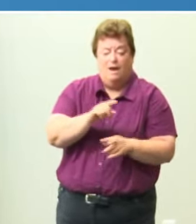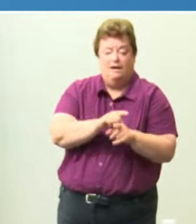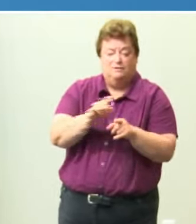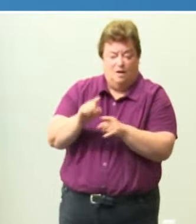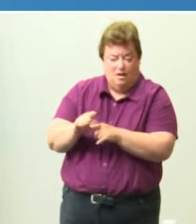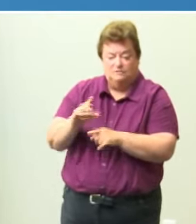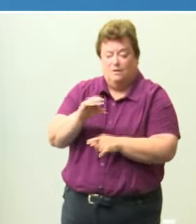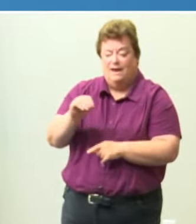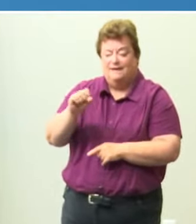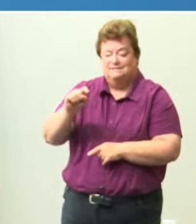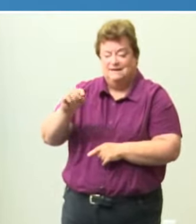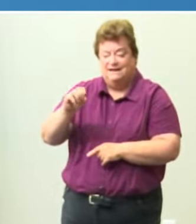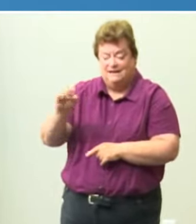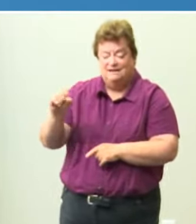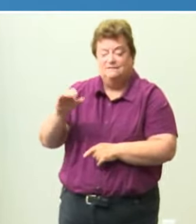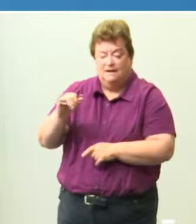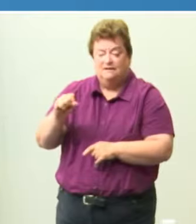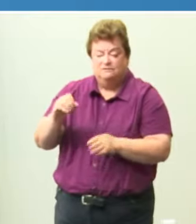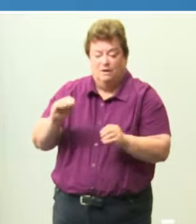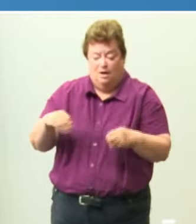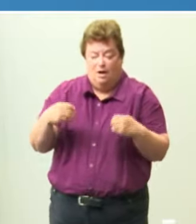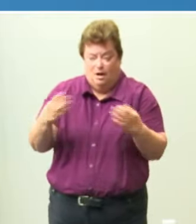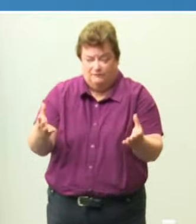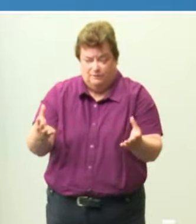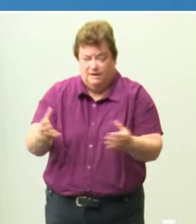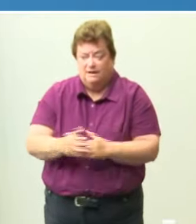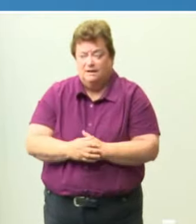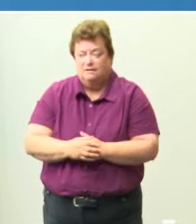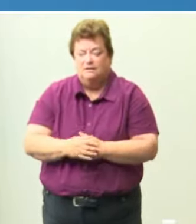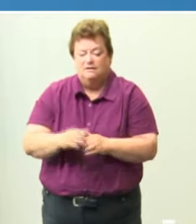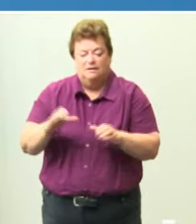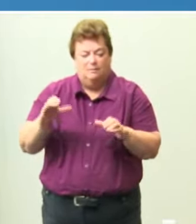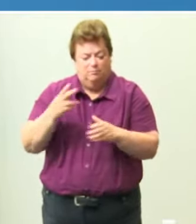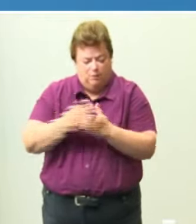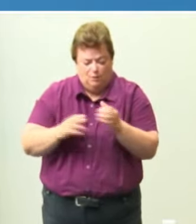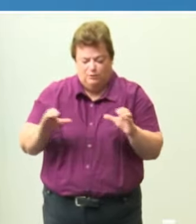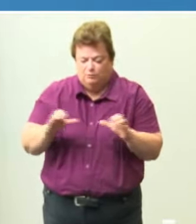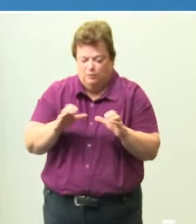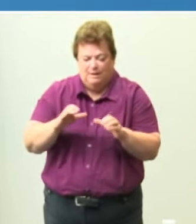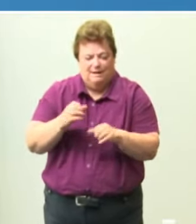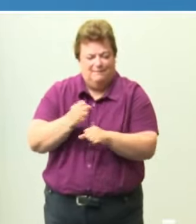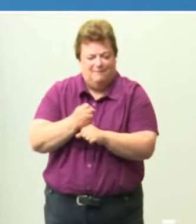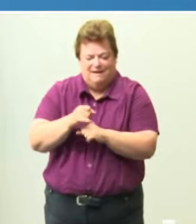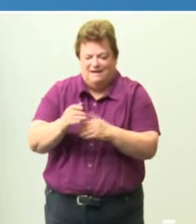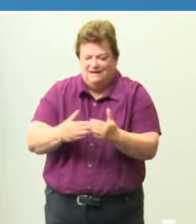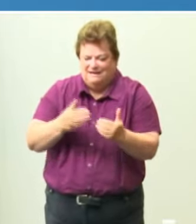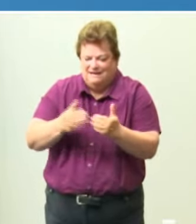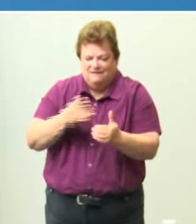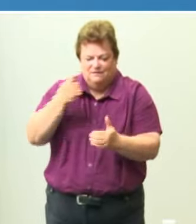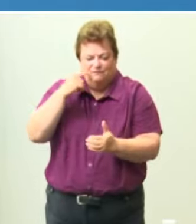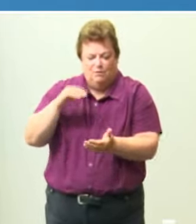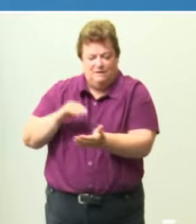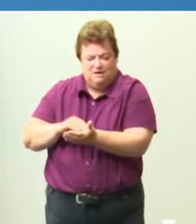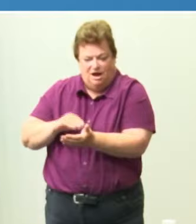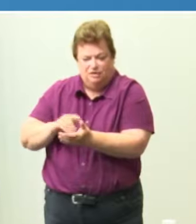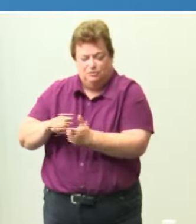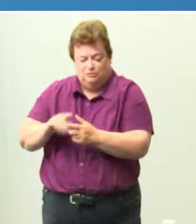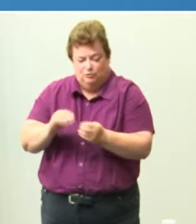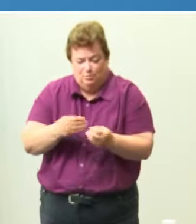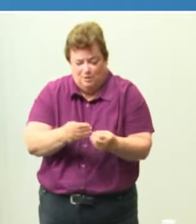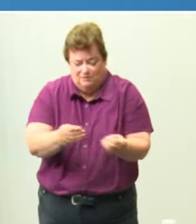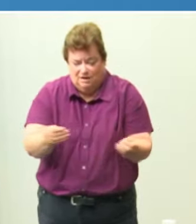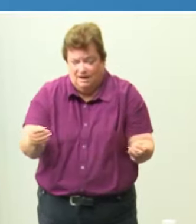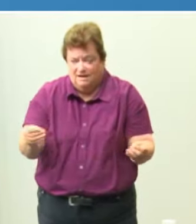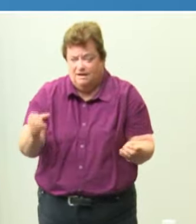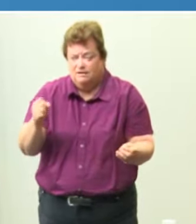it. So both of our healthcare systems have it. They both do a great job. They both have made it as easy as possible for a provider to order this. So this is